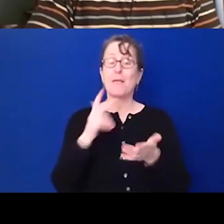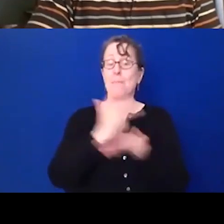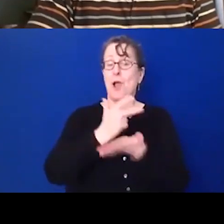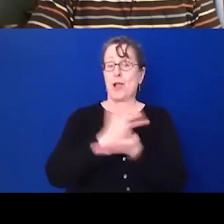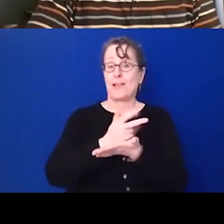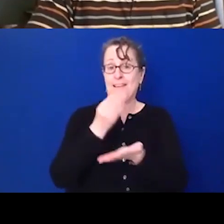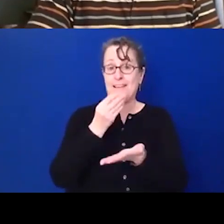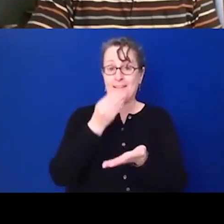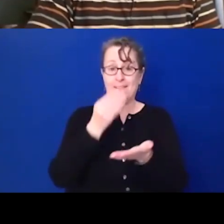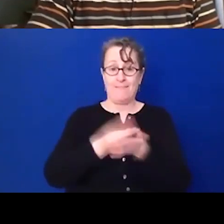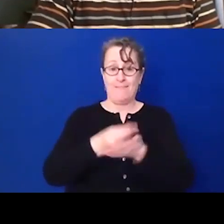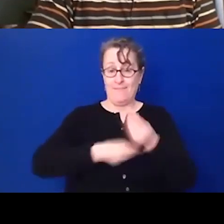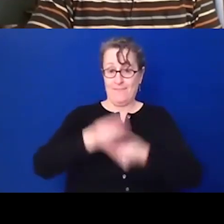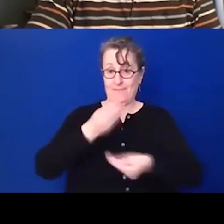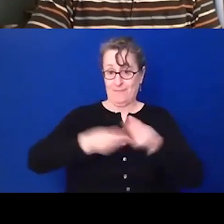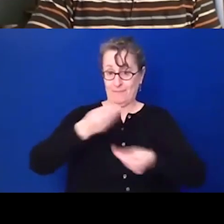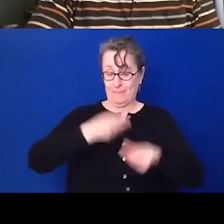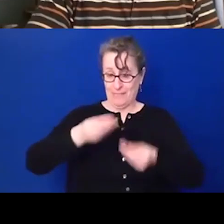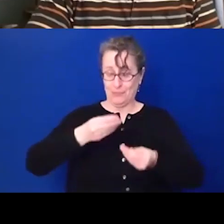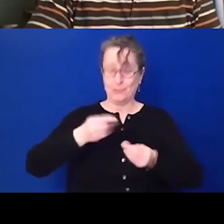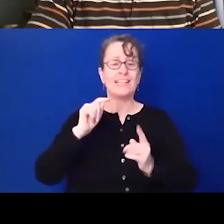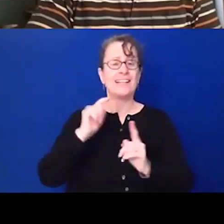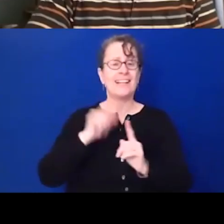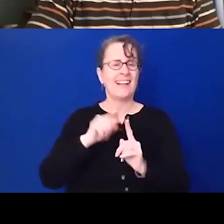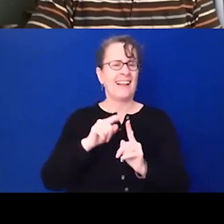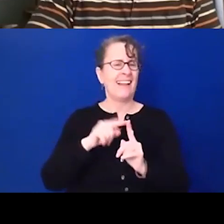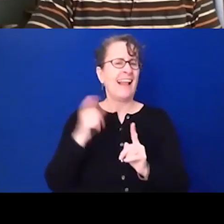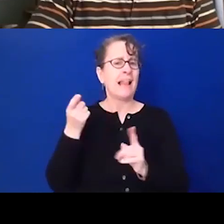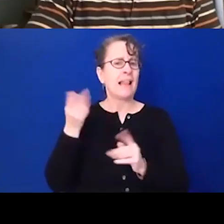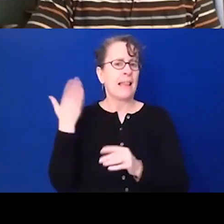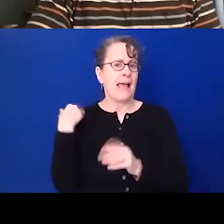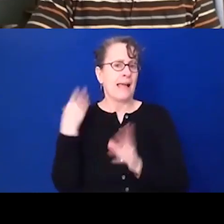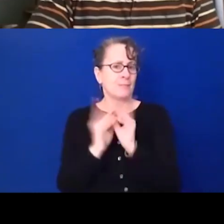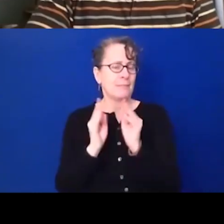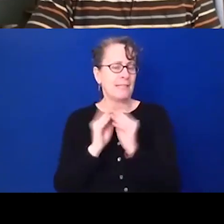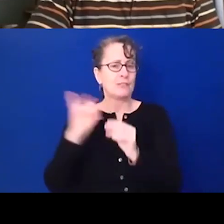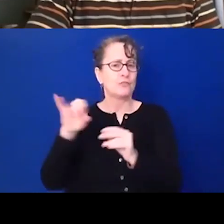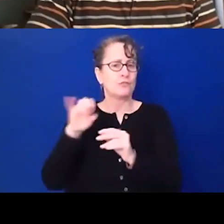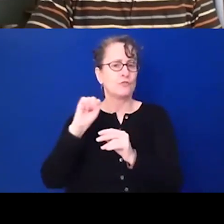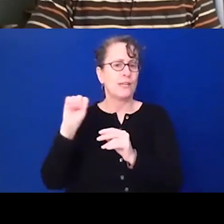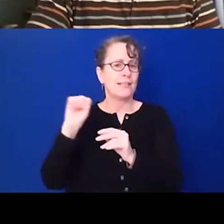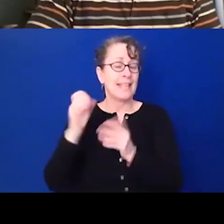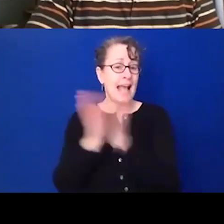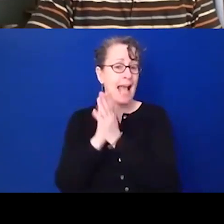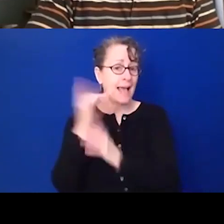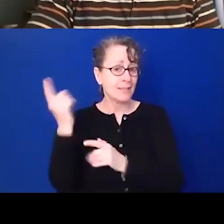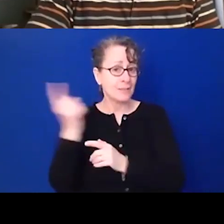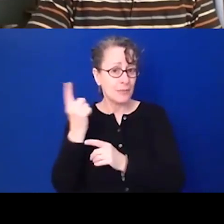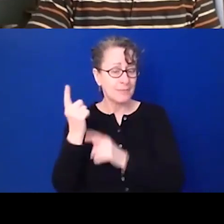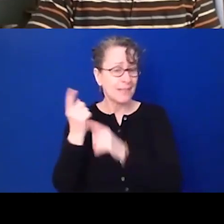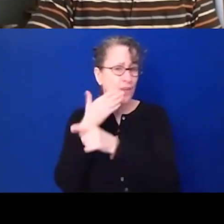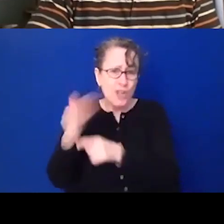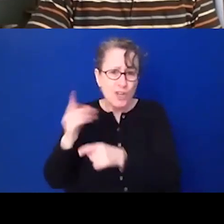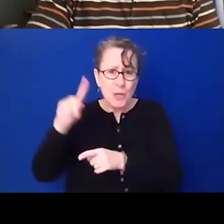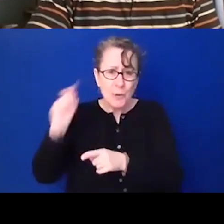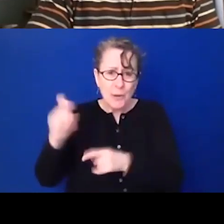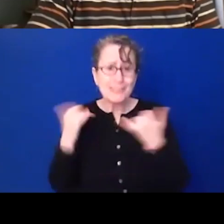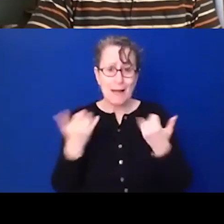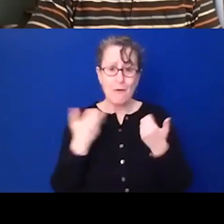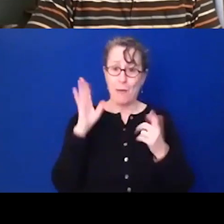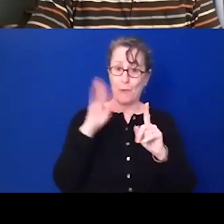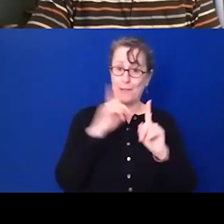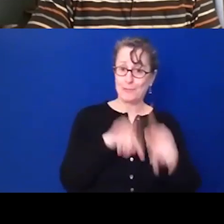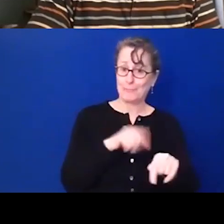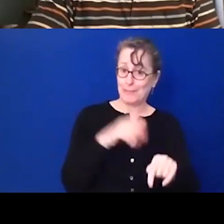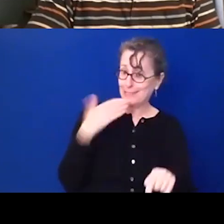you to a question that Jess asked last meeting. So I'll leap right to that and then come back to the bottom line. You